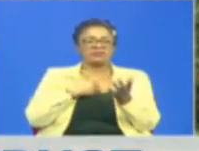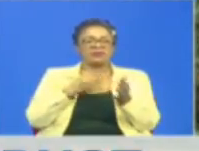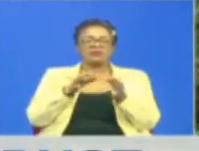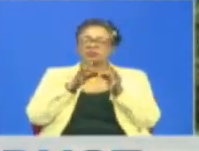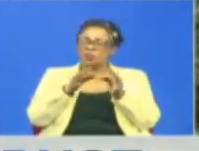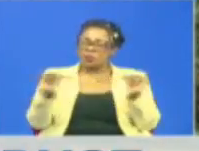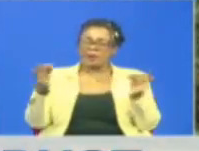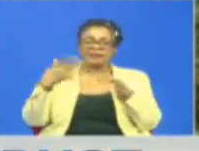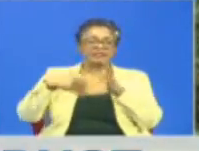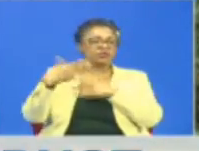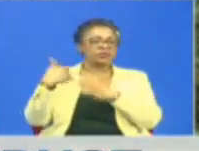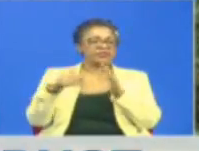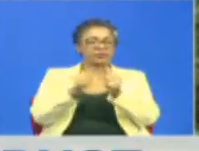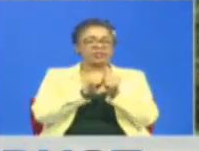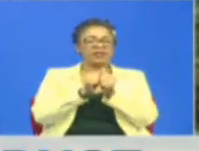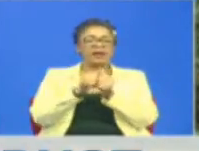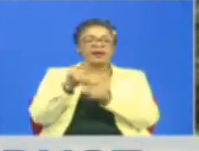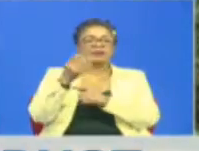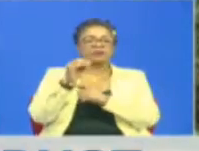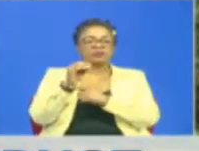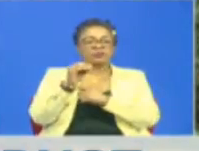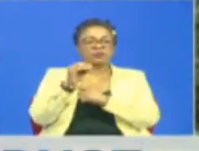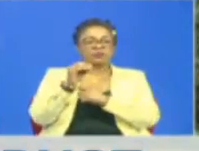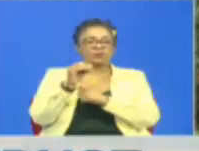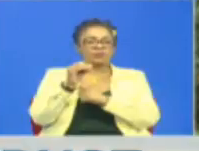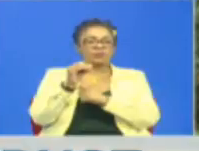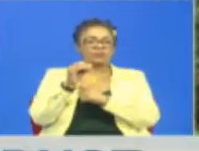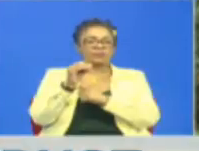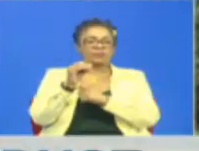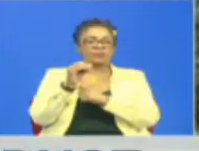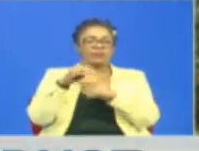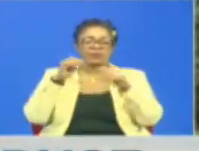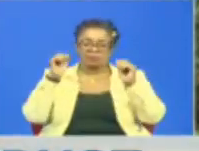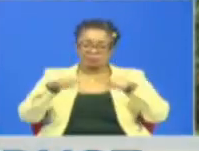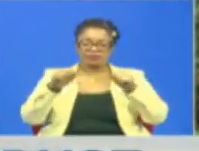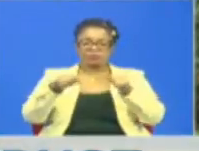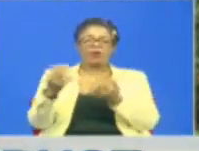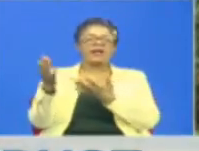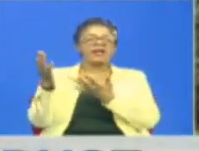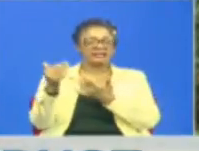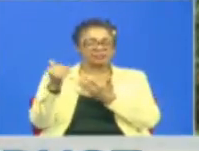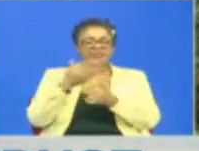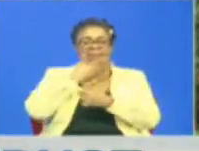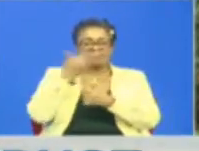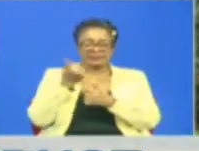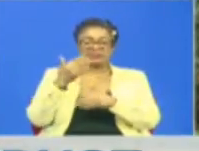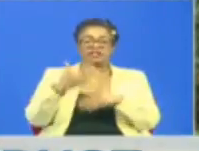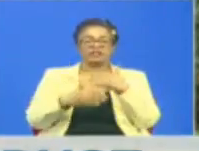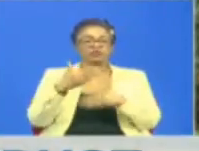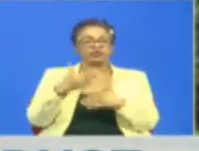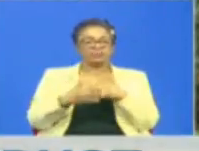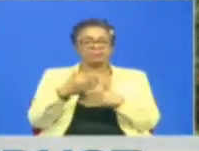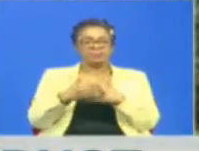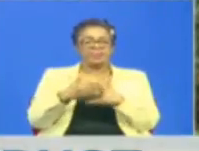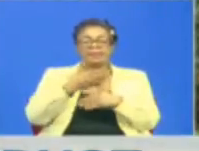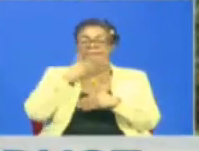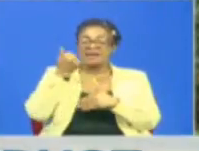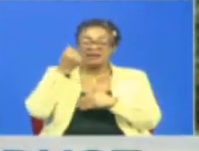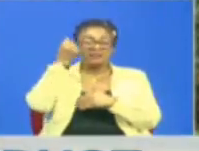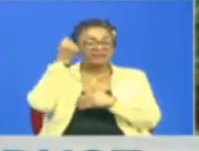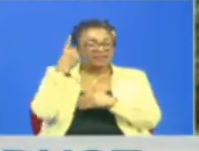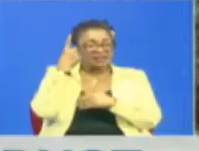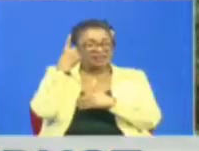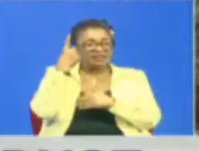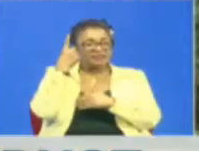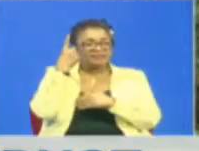together. And so we would have expected better relations, better understanding. And for